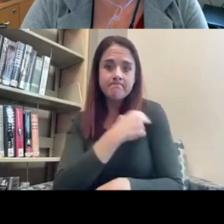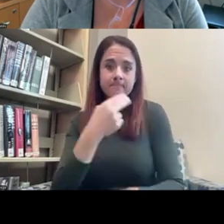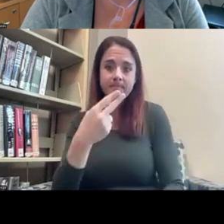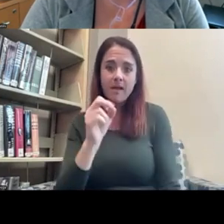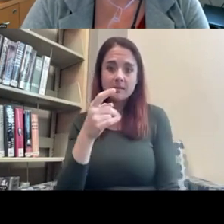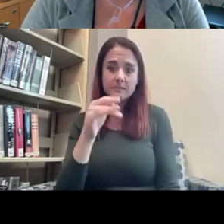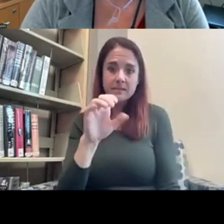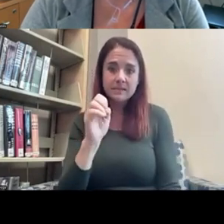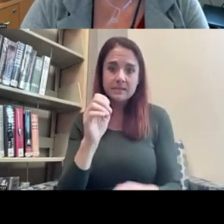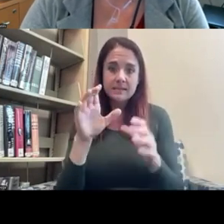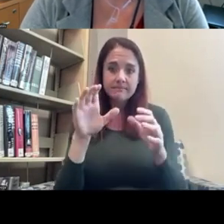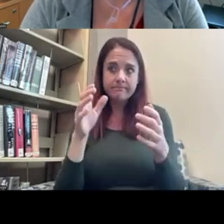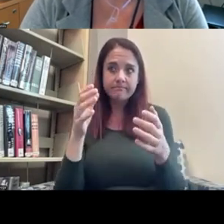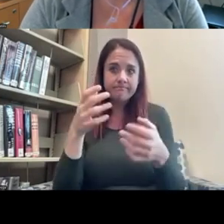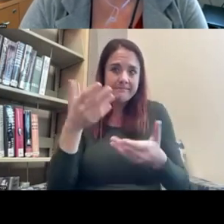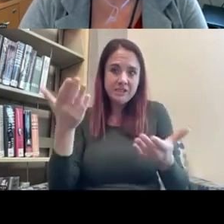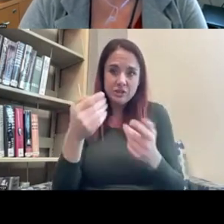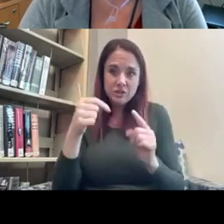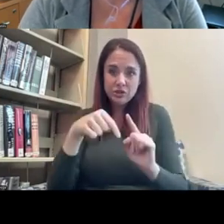care here at Noyes.